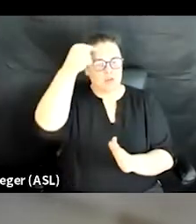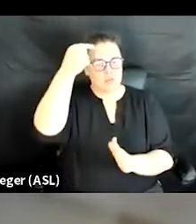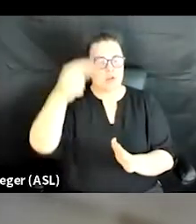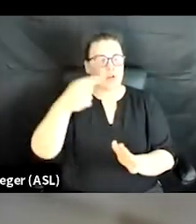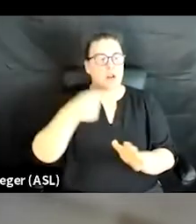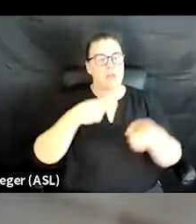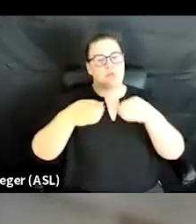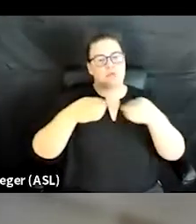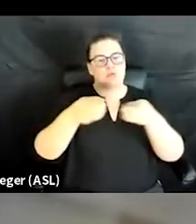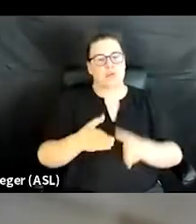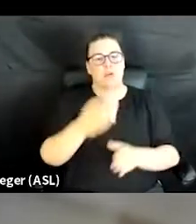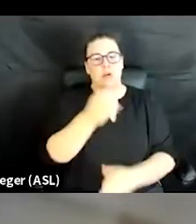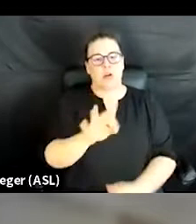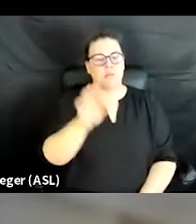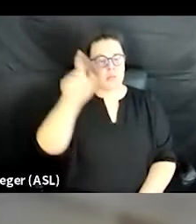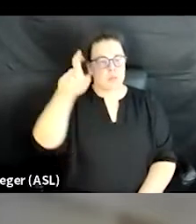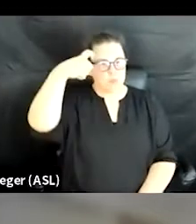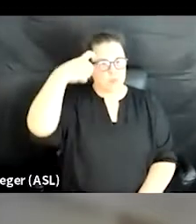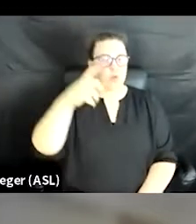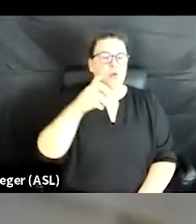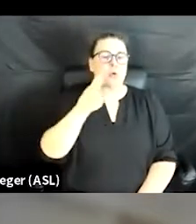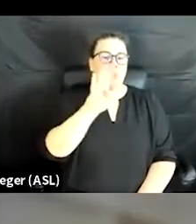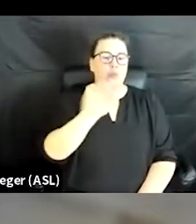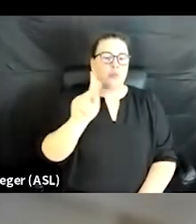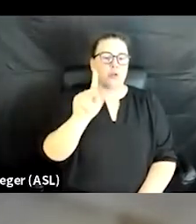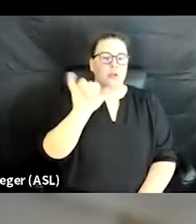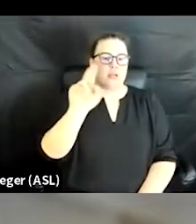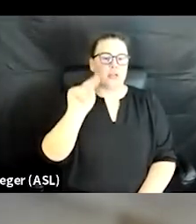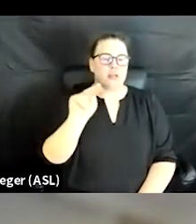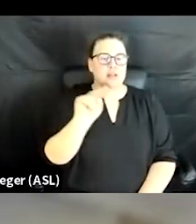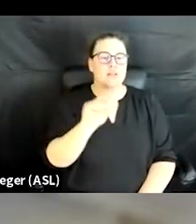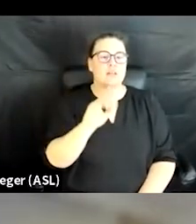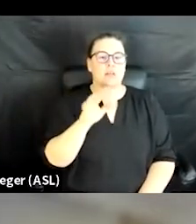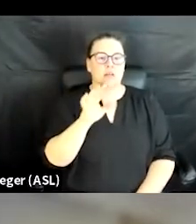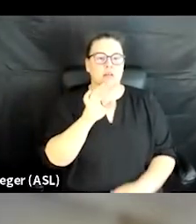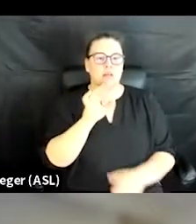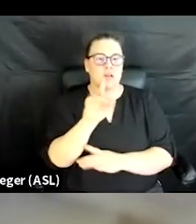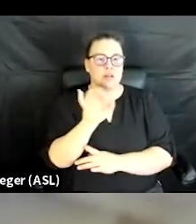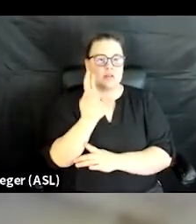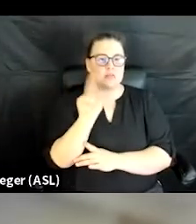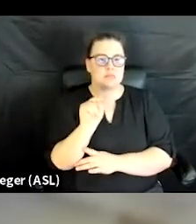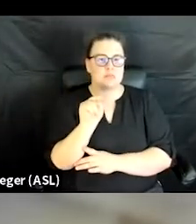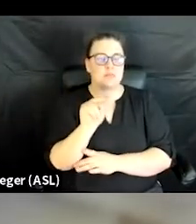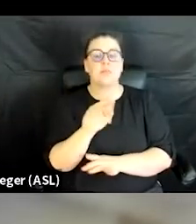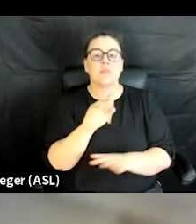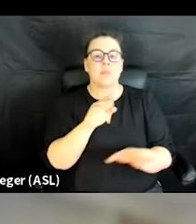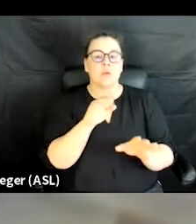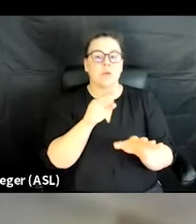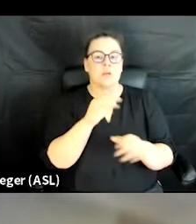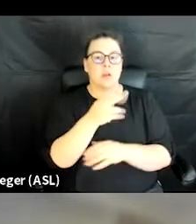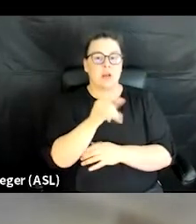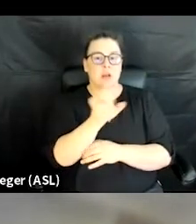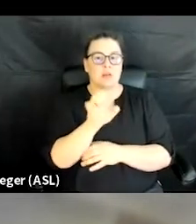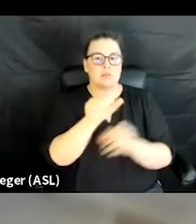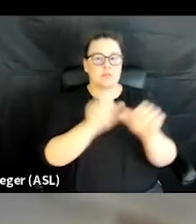Brooklyn Initiative to Develop Geriatrics Education at SUNY Downstate Health Sciences University. But my